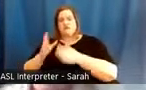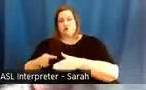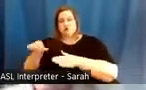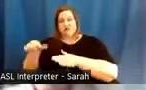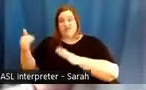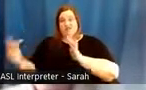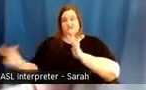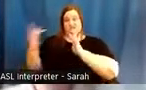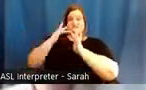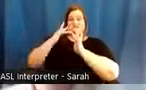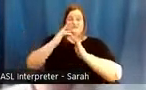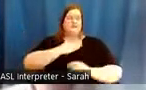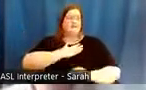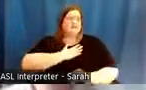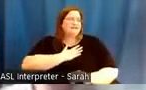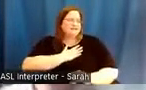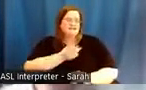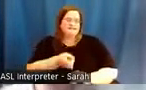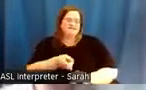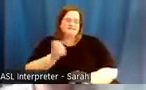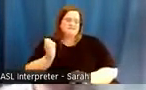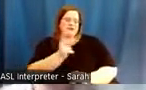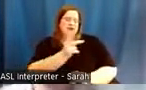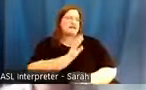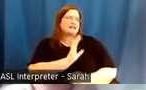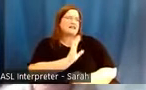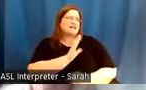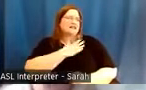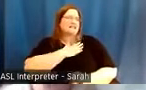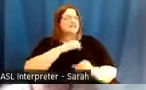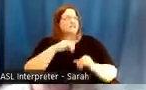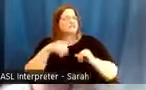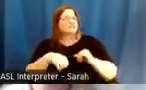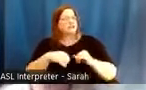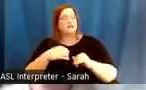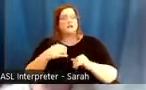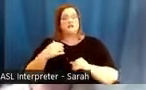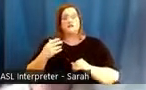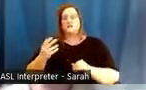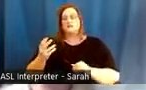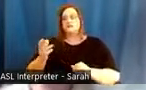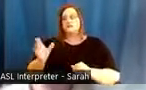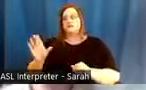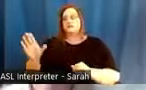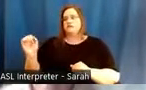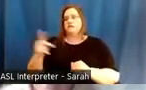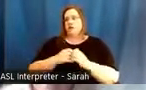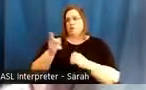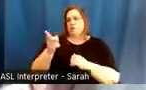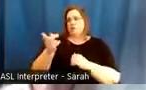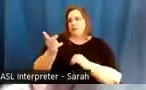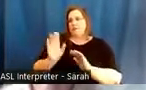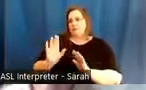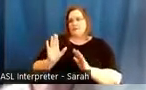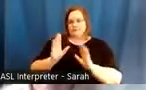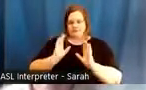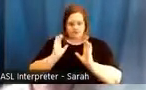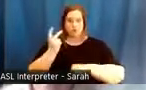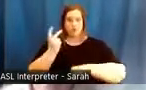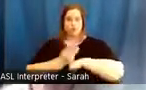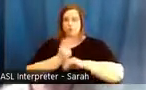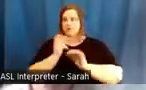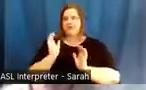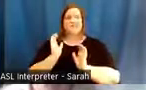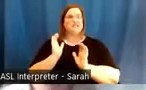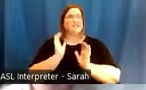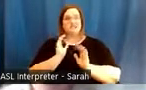didn't have the heart to return him. We told her not to. In a frantic 2 days, we had Ari's